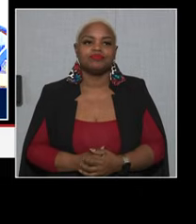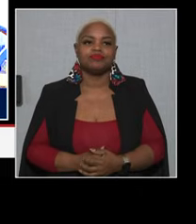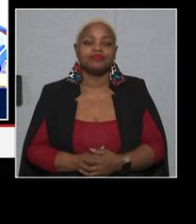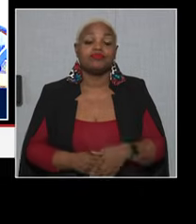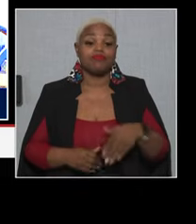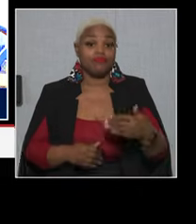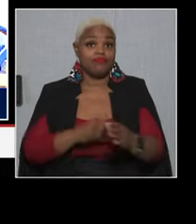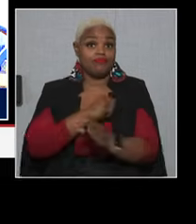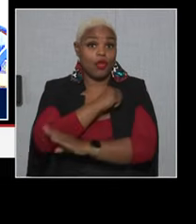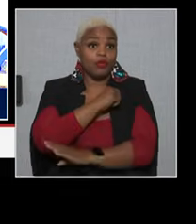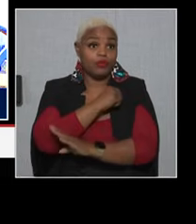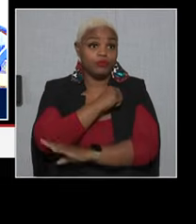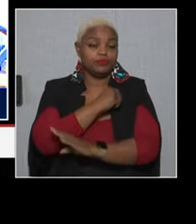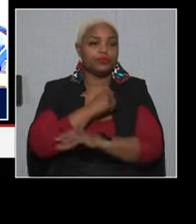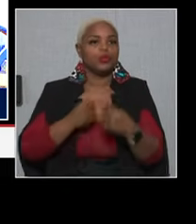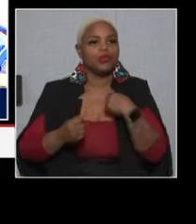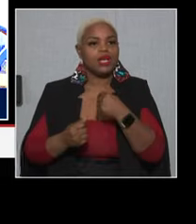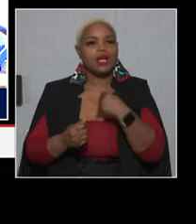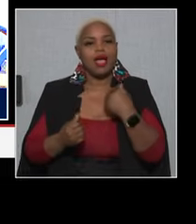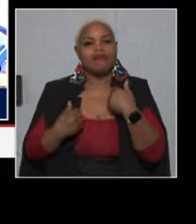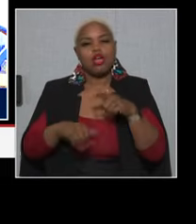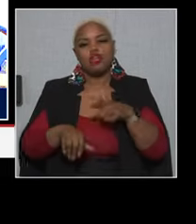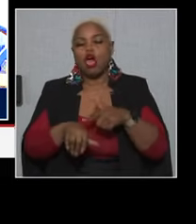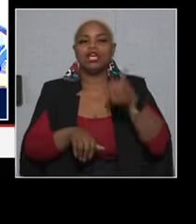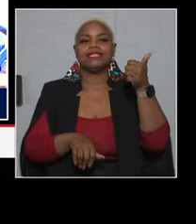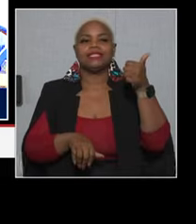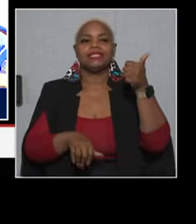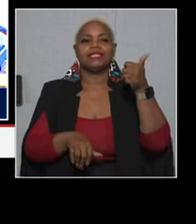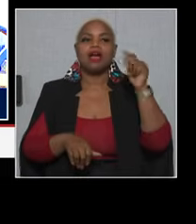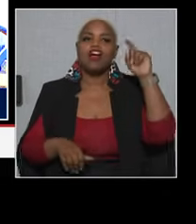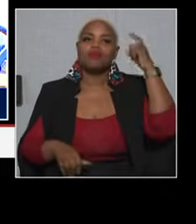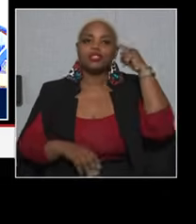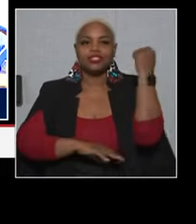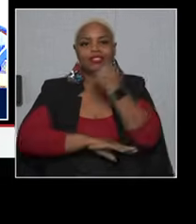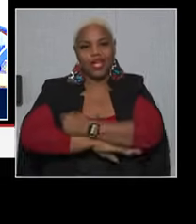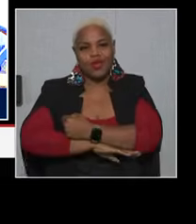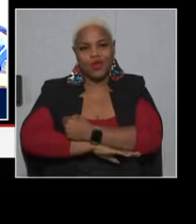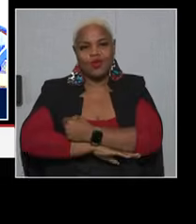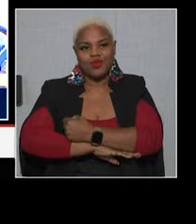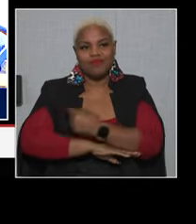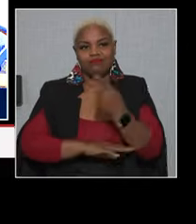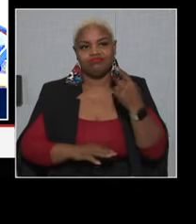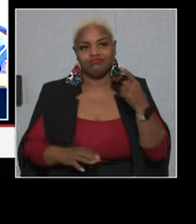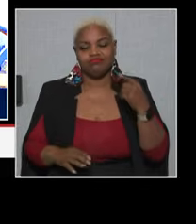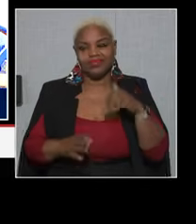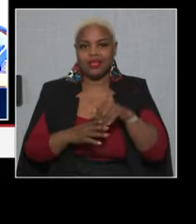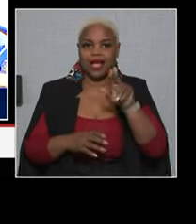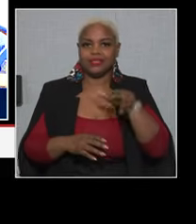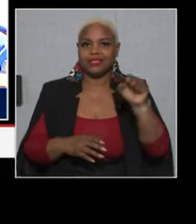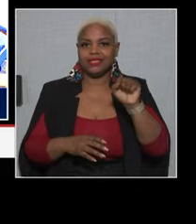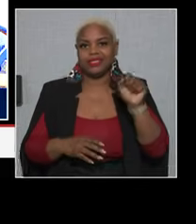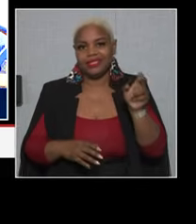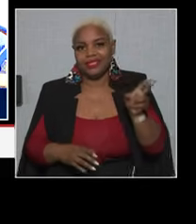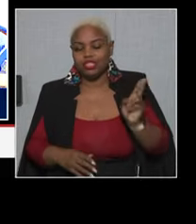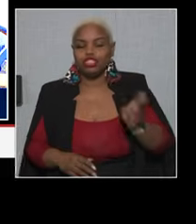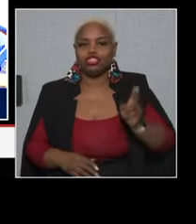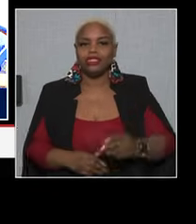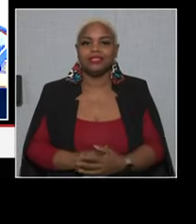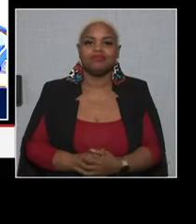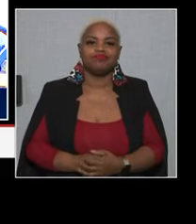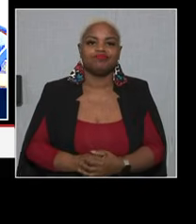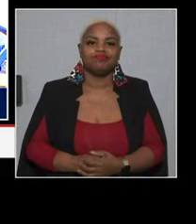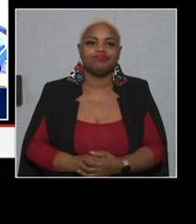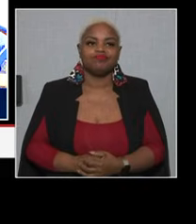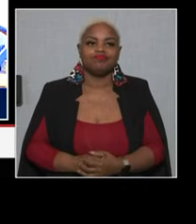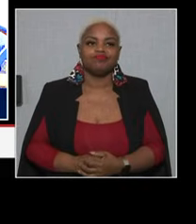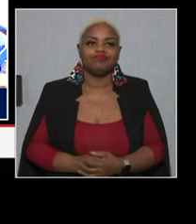U.S. history, I should say, where we had to deal with a lot of uncertainty and